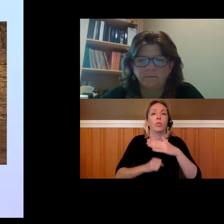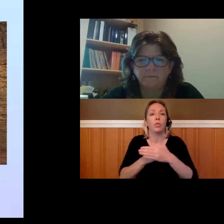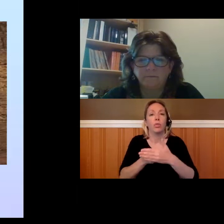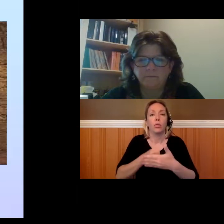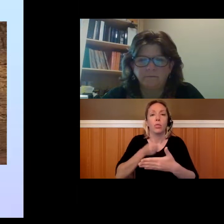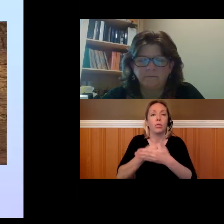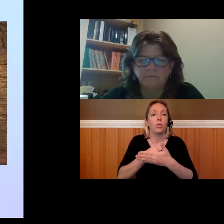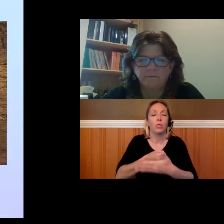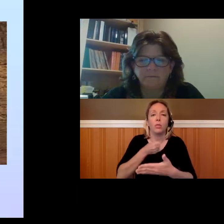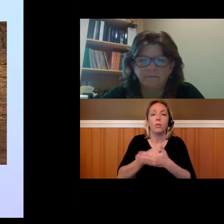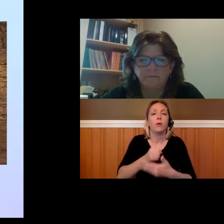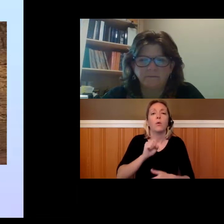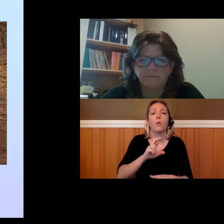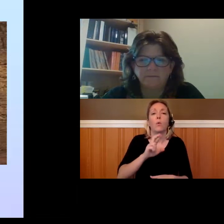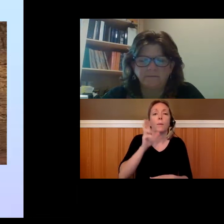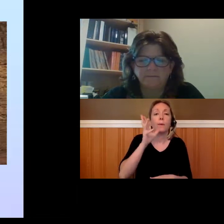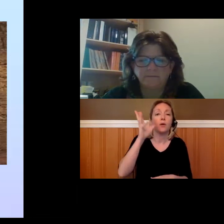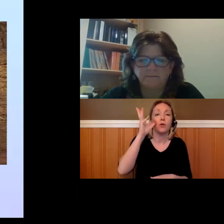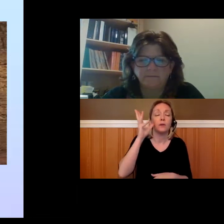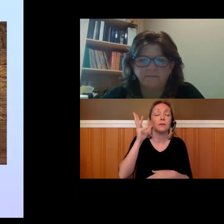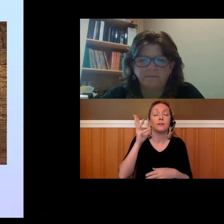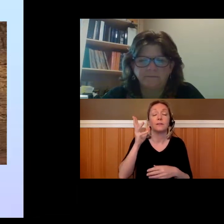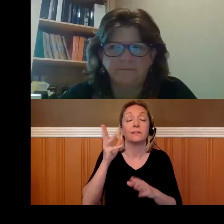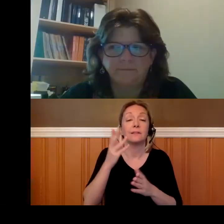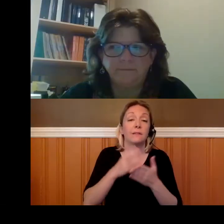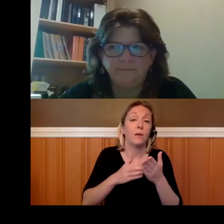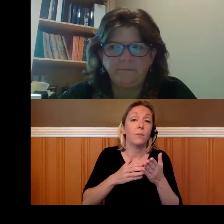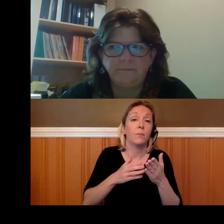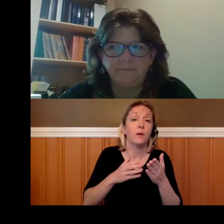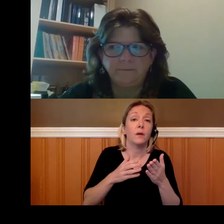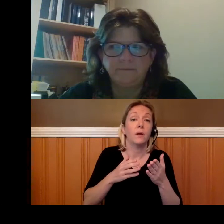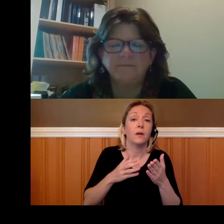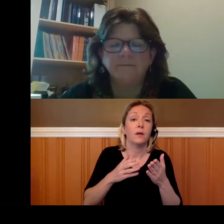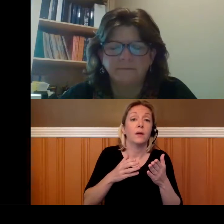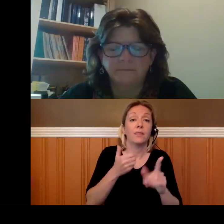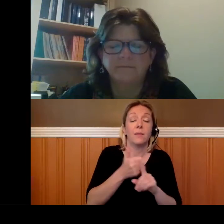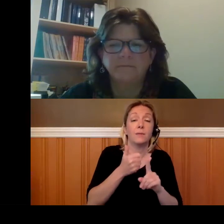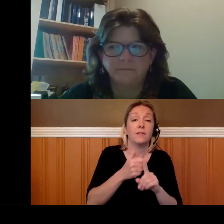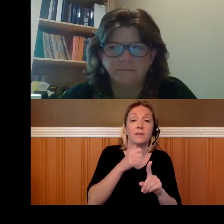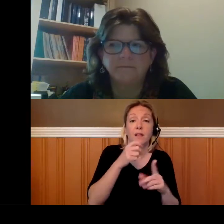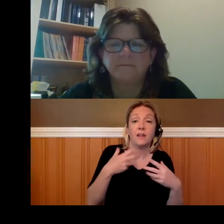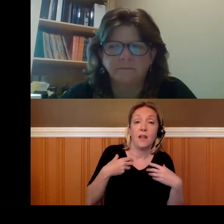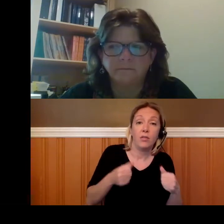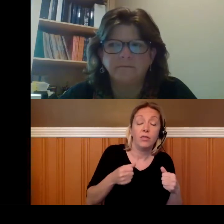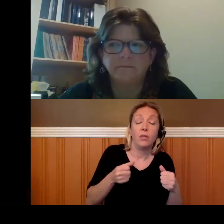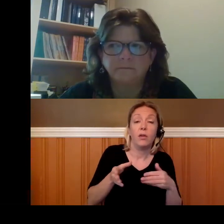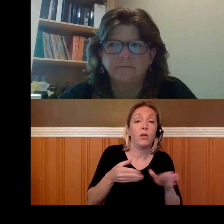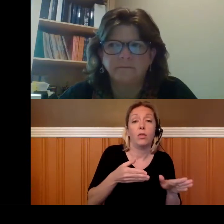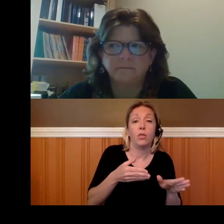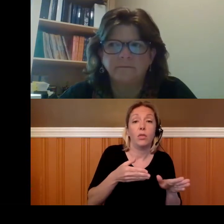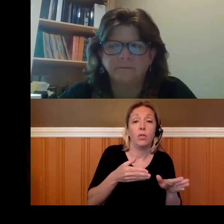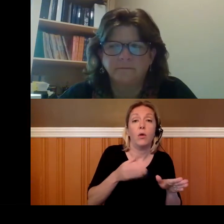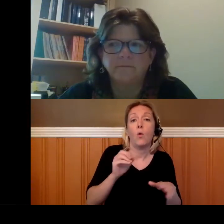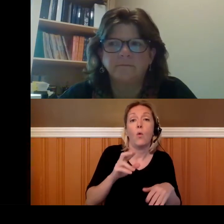you have parents that are just really either physically not well, they have their own medical conditions, or it's a